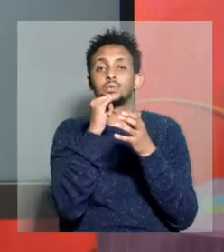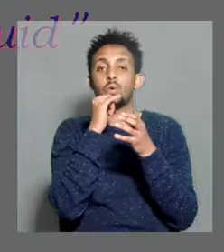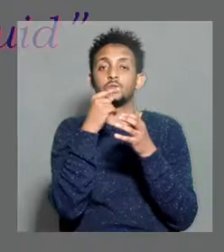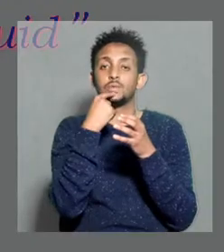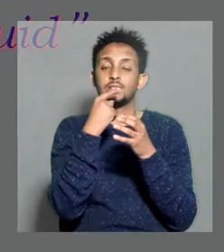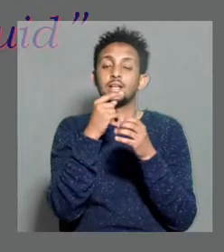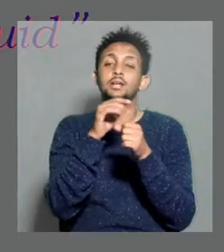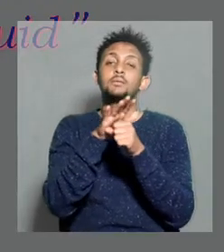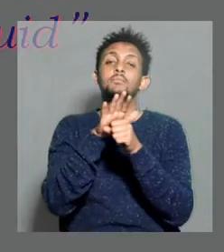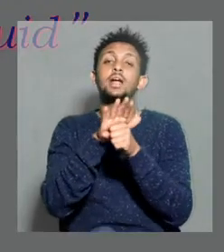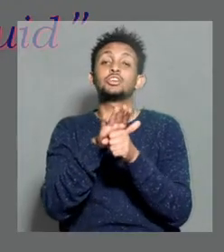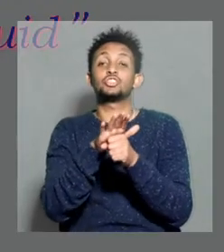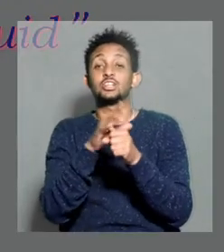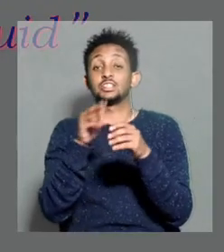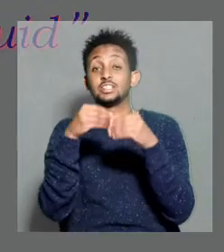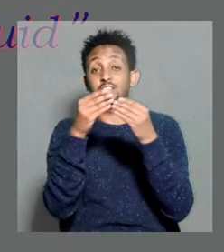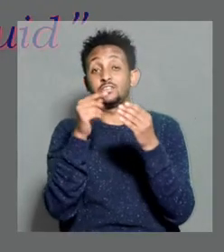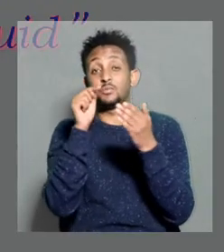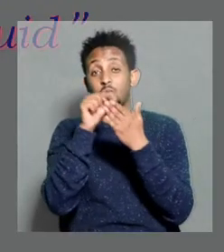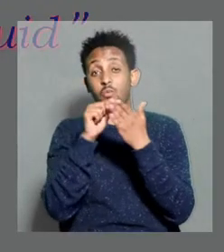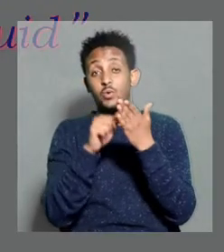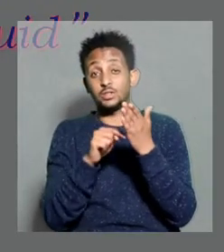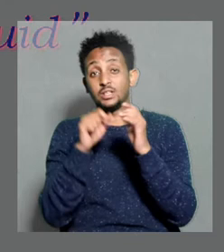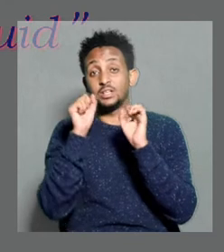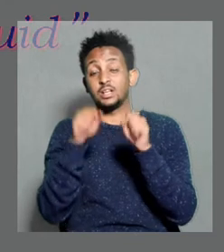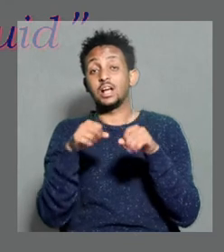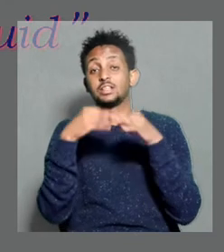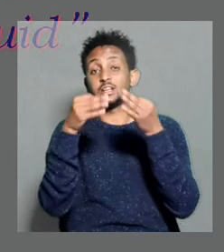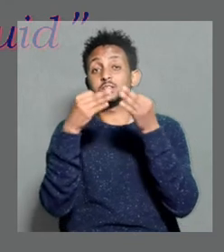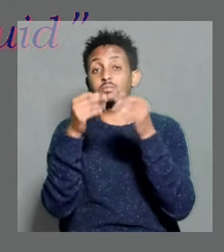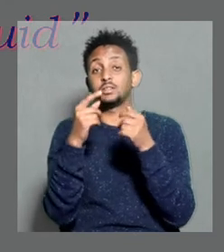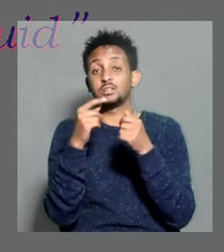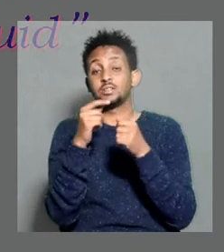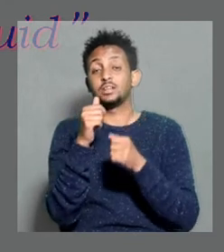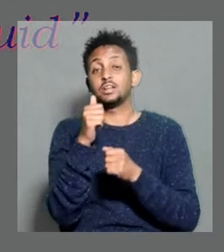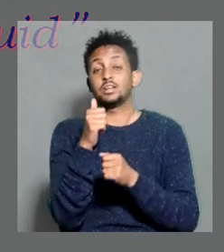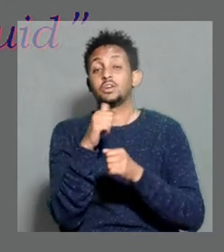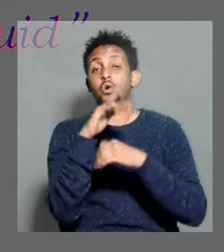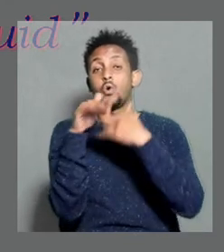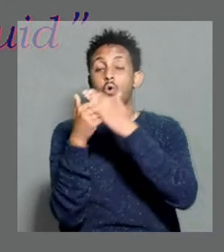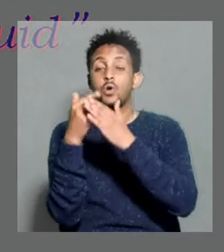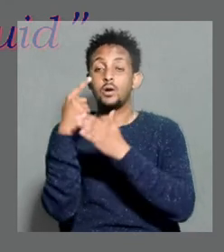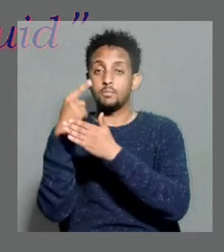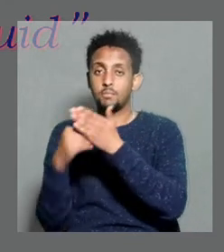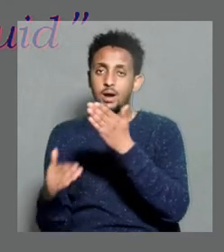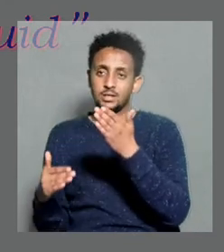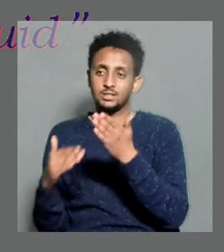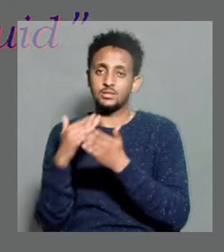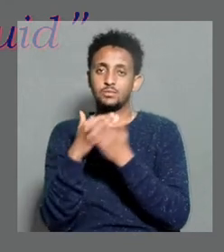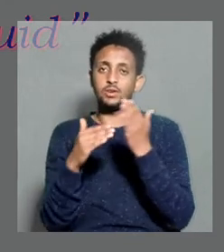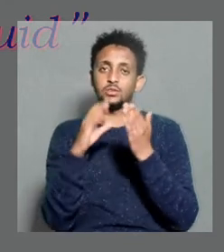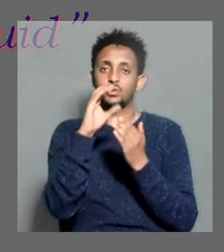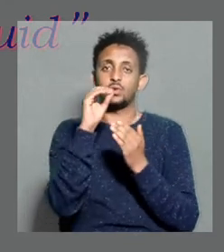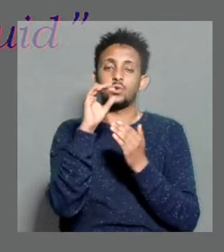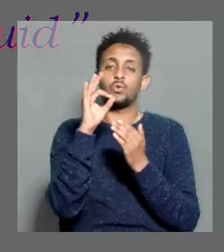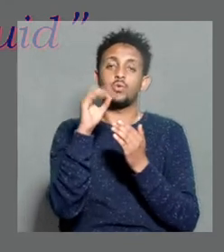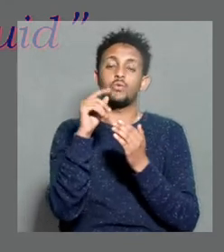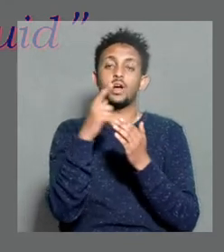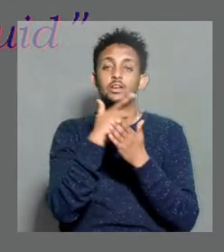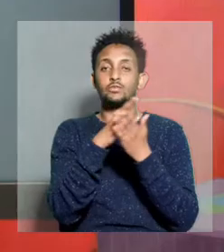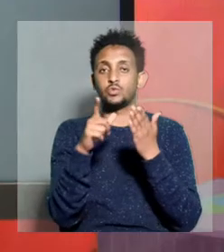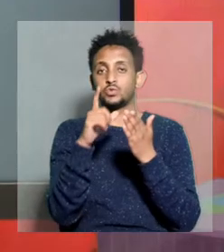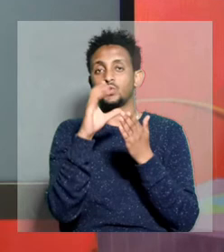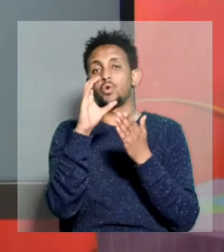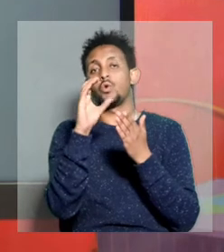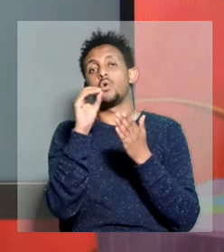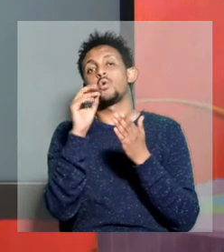says. The pressure exerted at a given point can transmit it undiminished to all parts of the confined fluid. The fluid must be